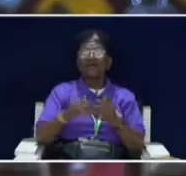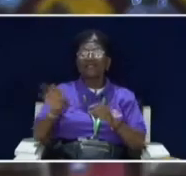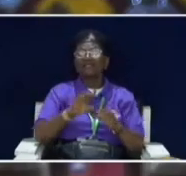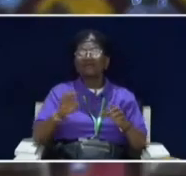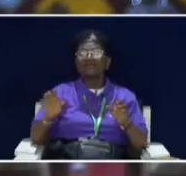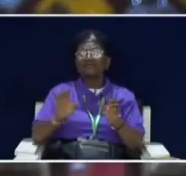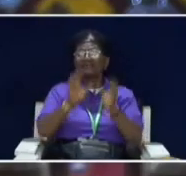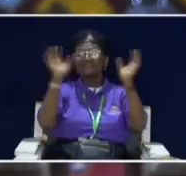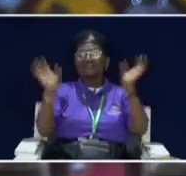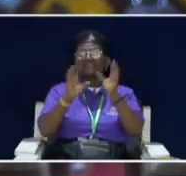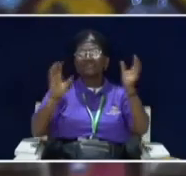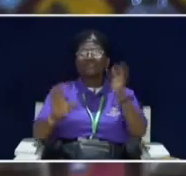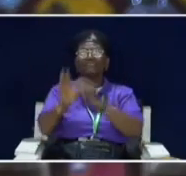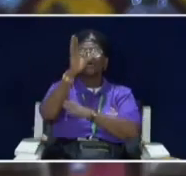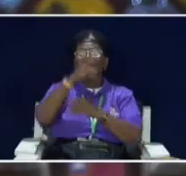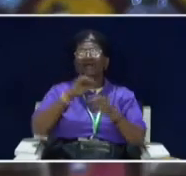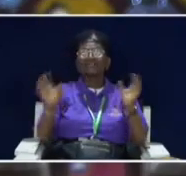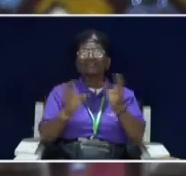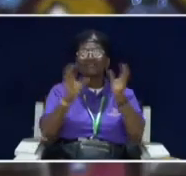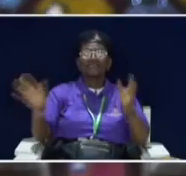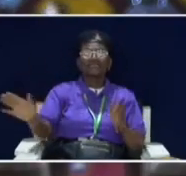celebrate yourself.